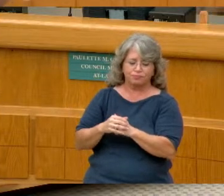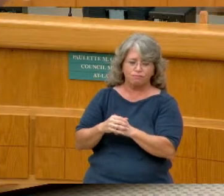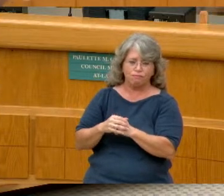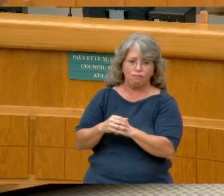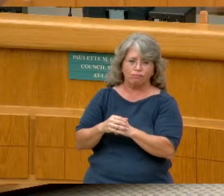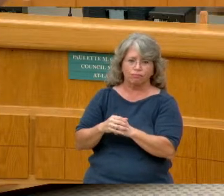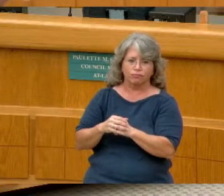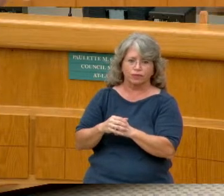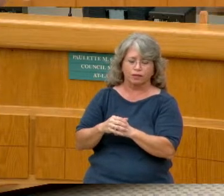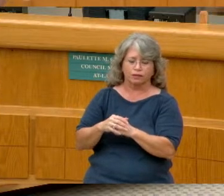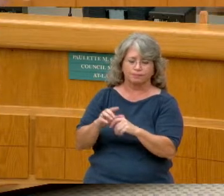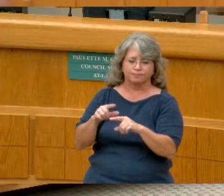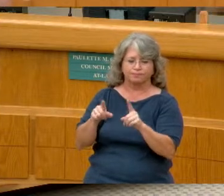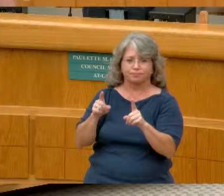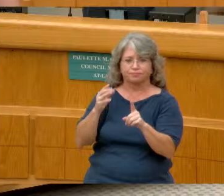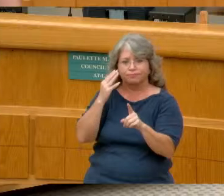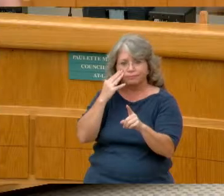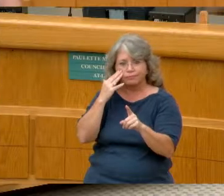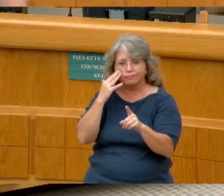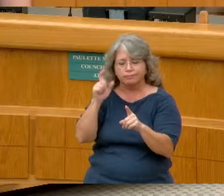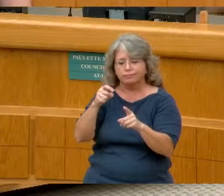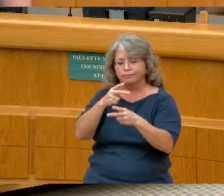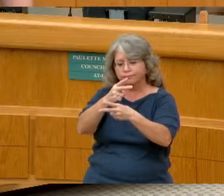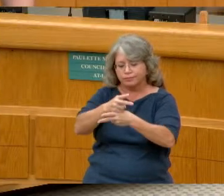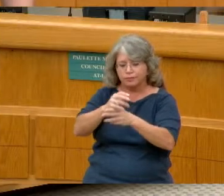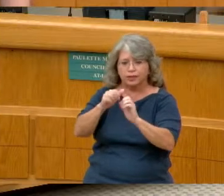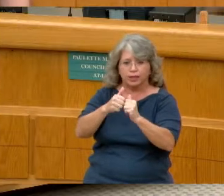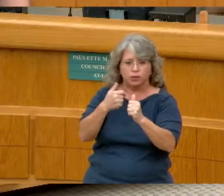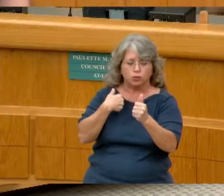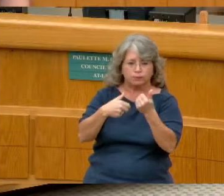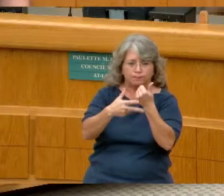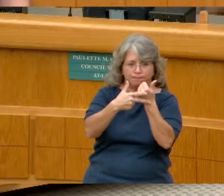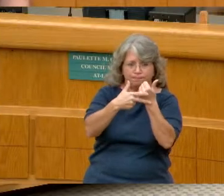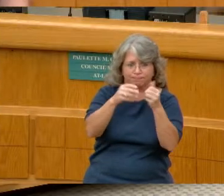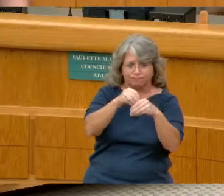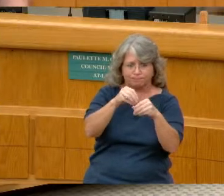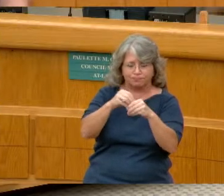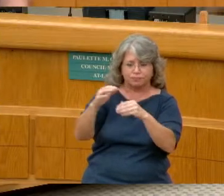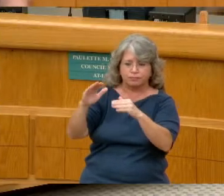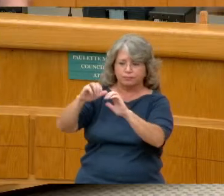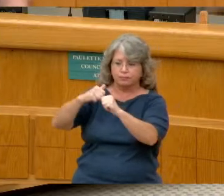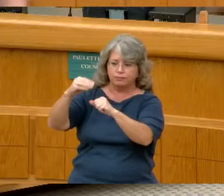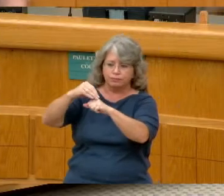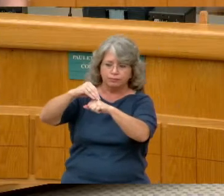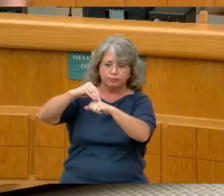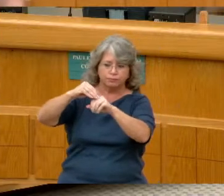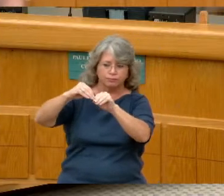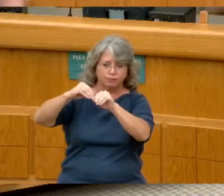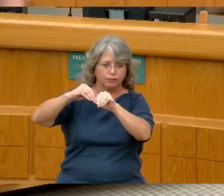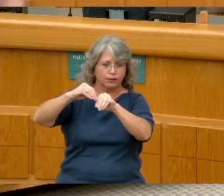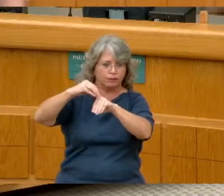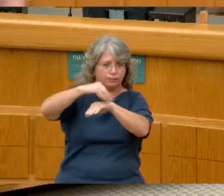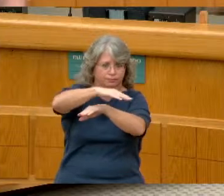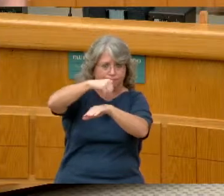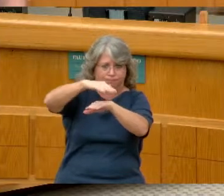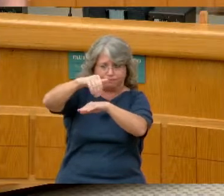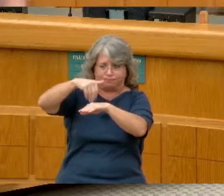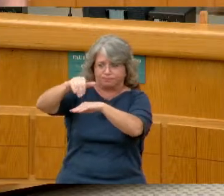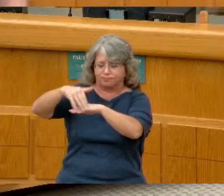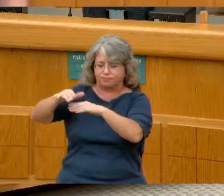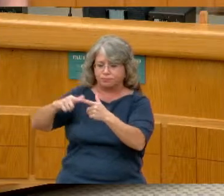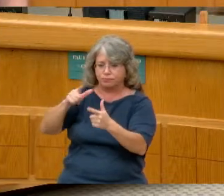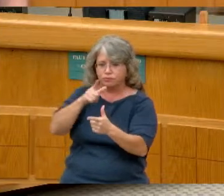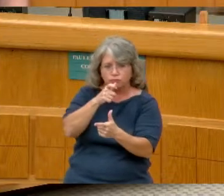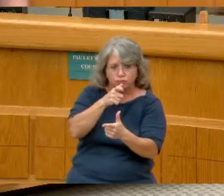storage and, you know, distribution. And so all of those things, we're kind of looking at them right now to see how do we receive